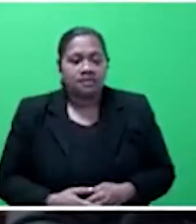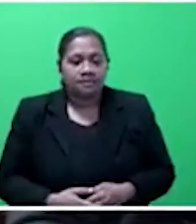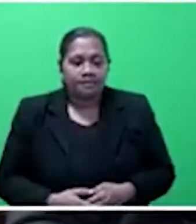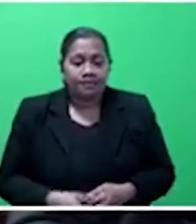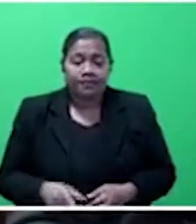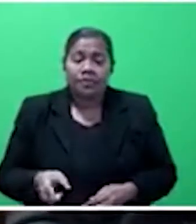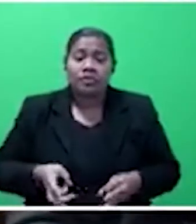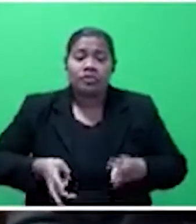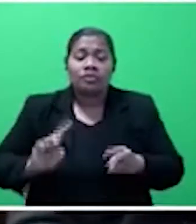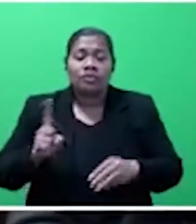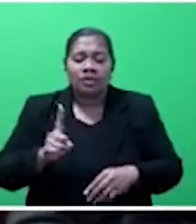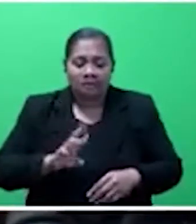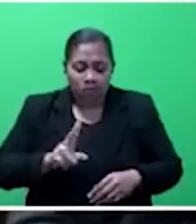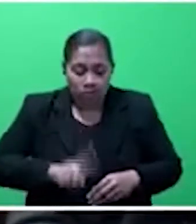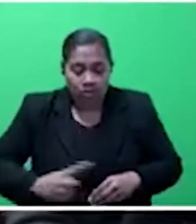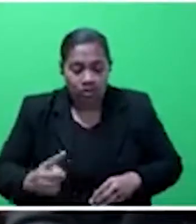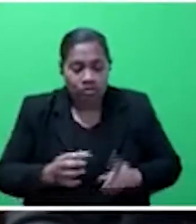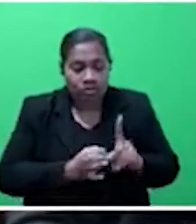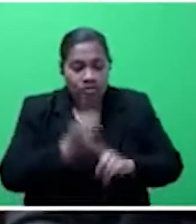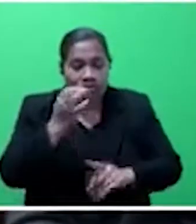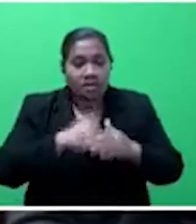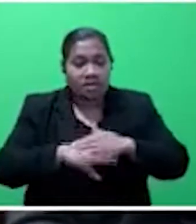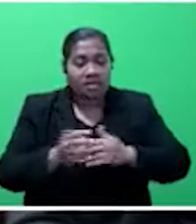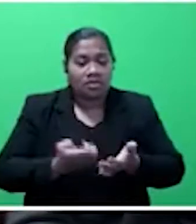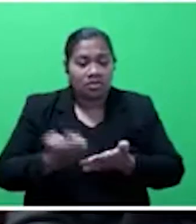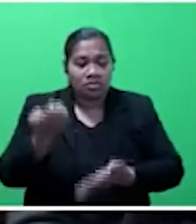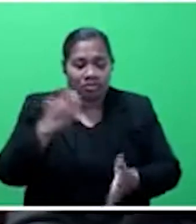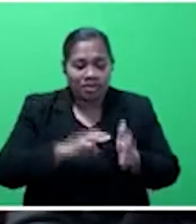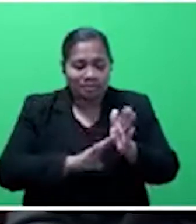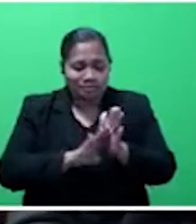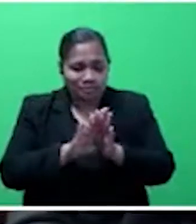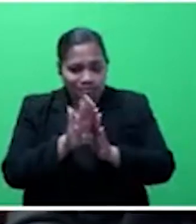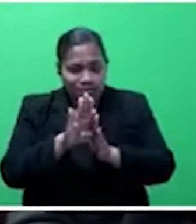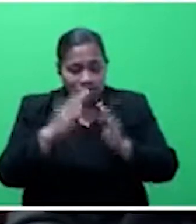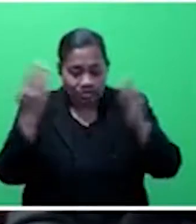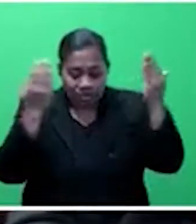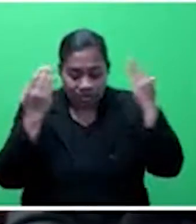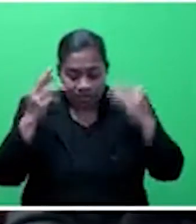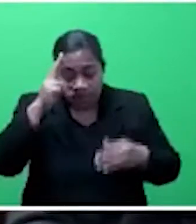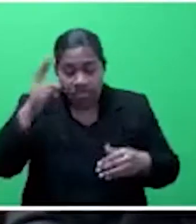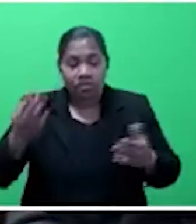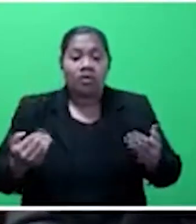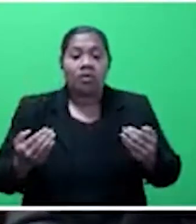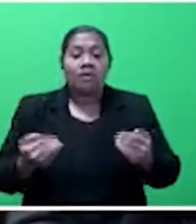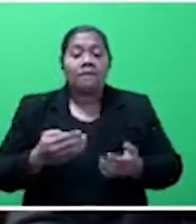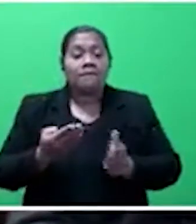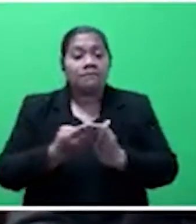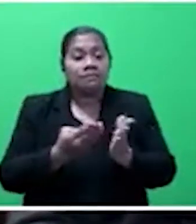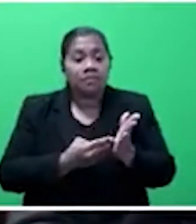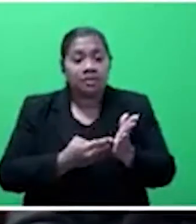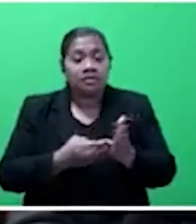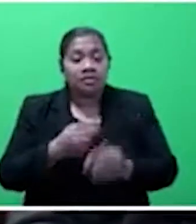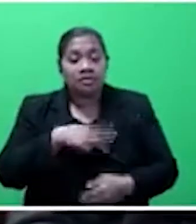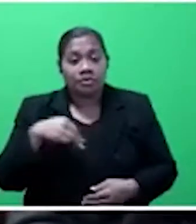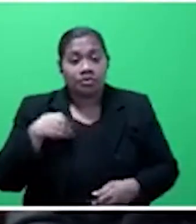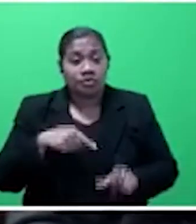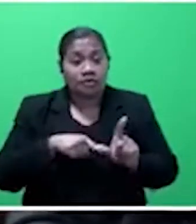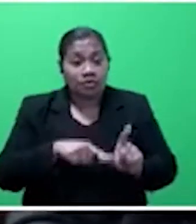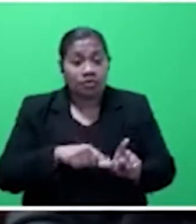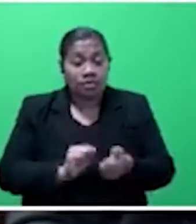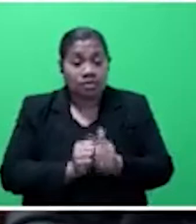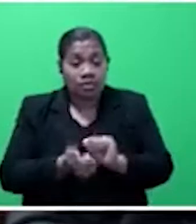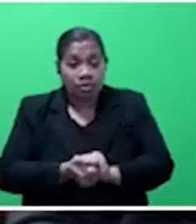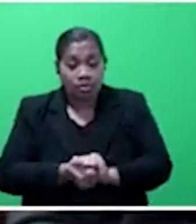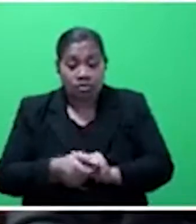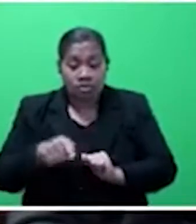constant improvement and economic growth. Mr. Speaker said we welcome the allocated budget for the Ministry of Youth and Sports. This